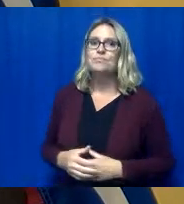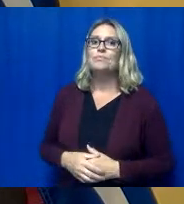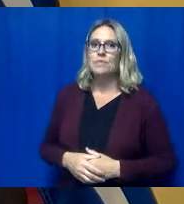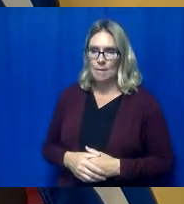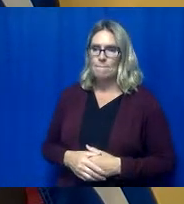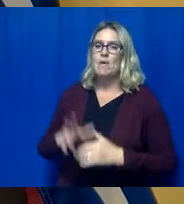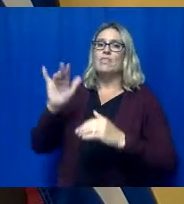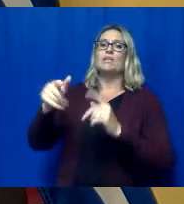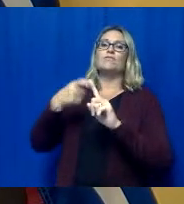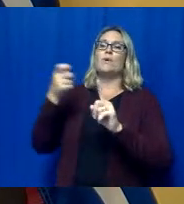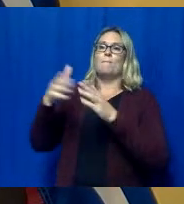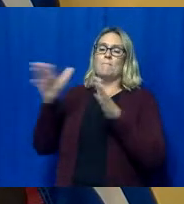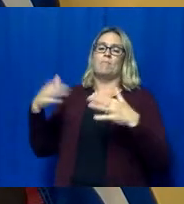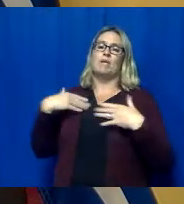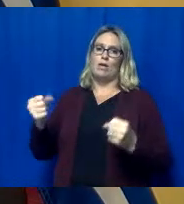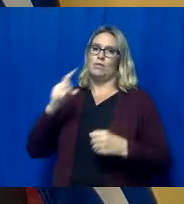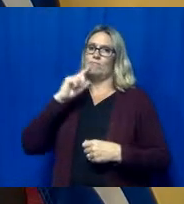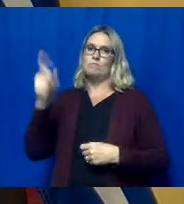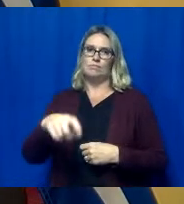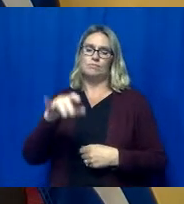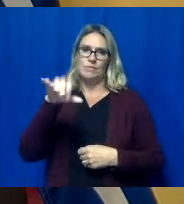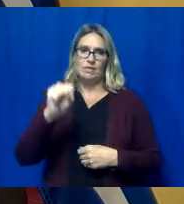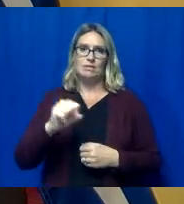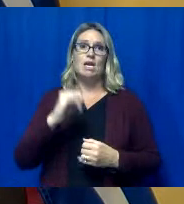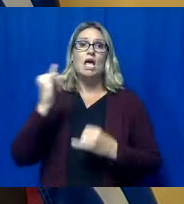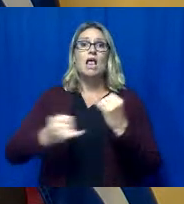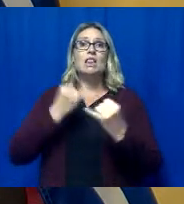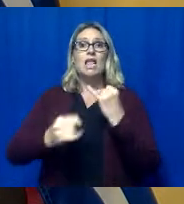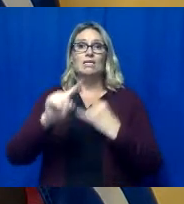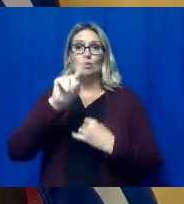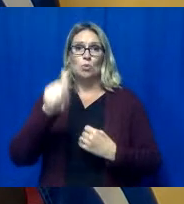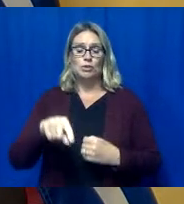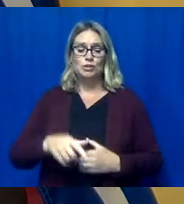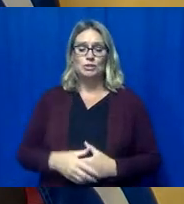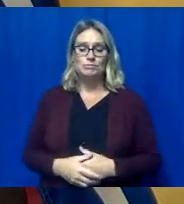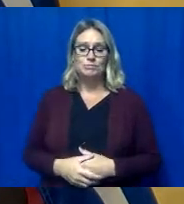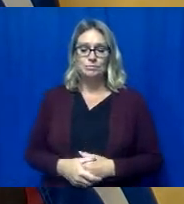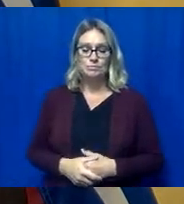health. Last question to Adam Harris.